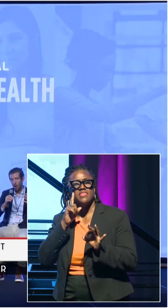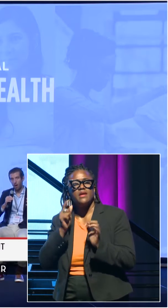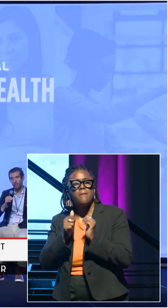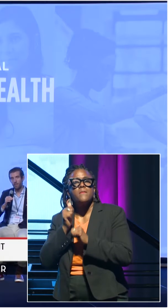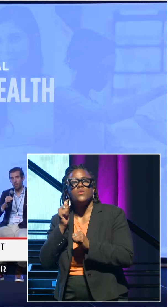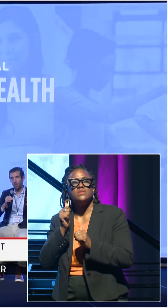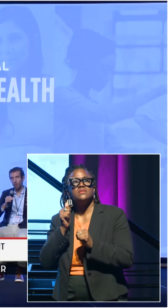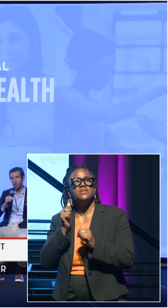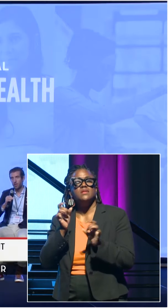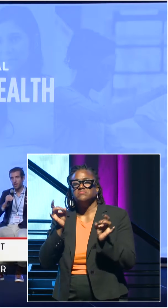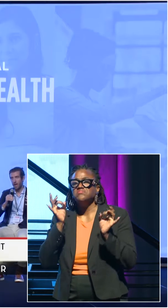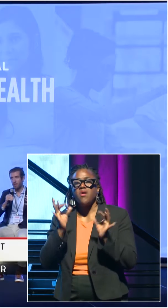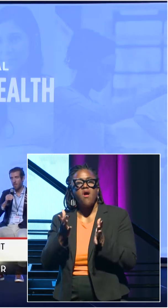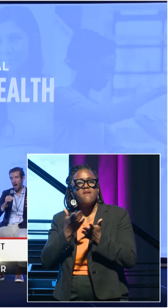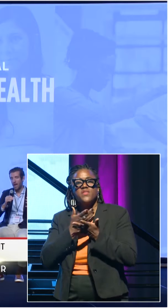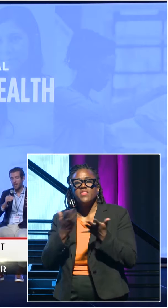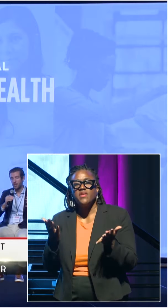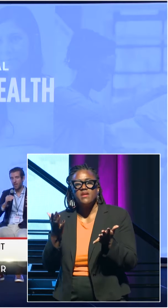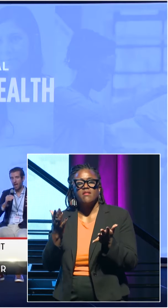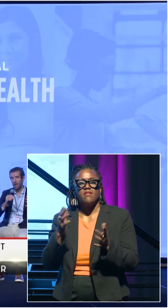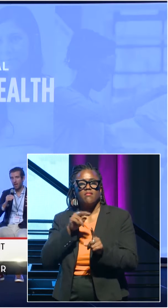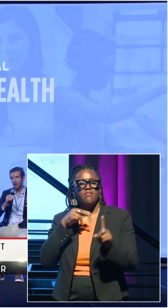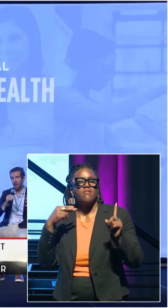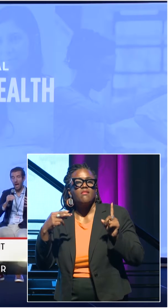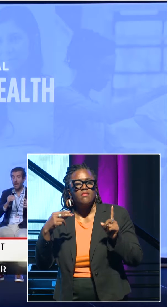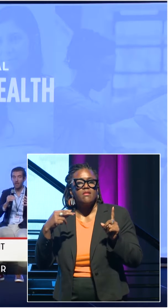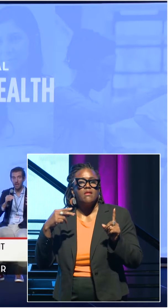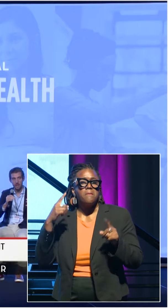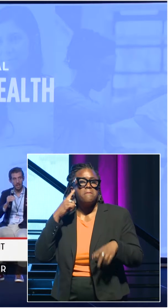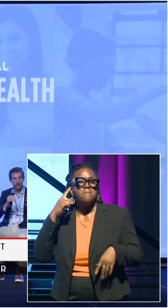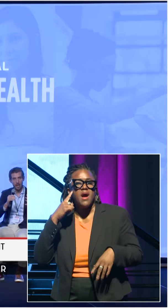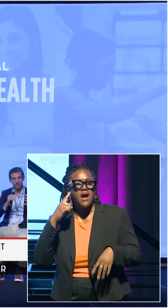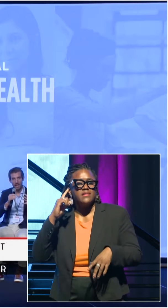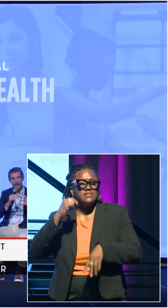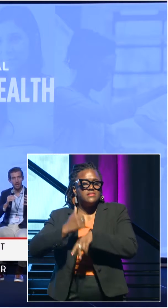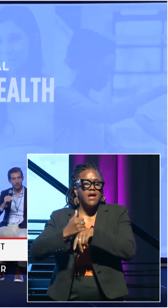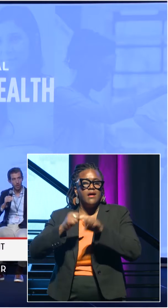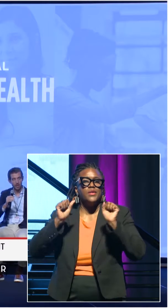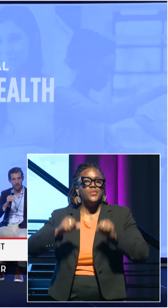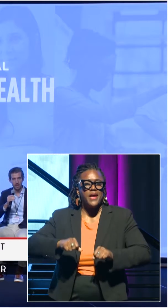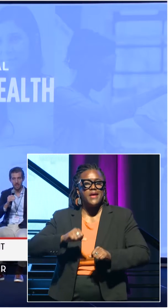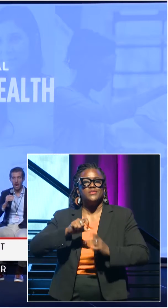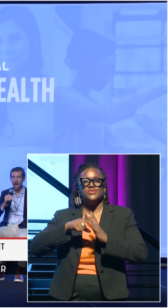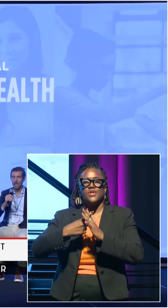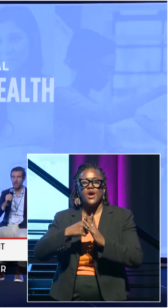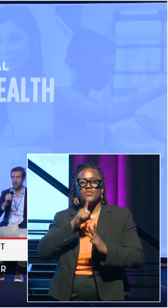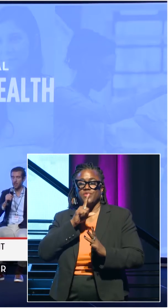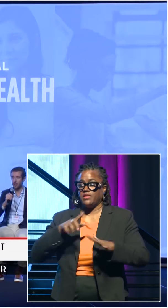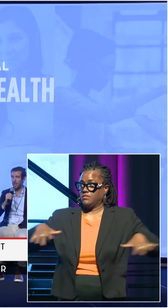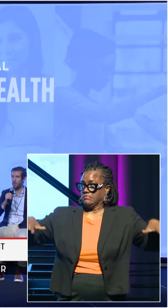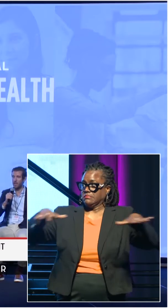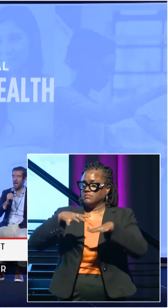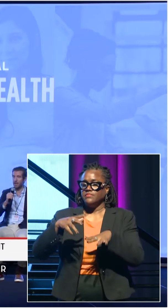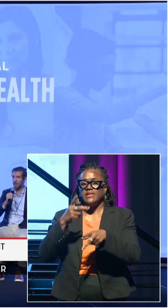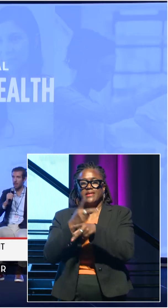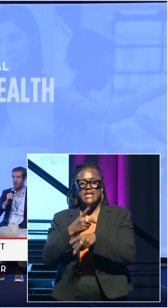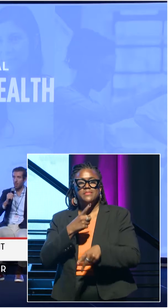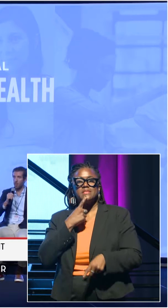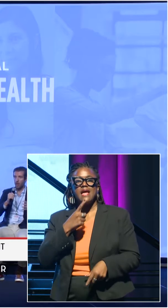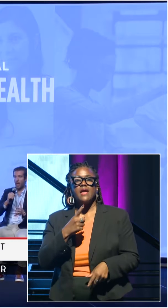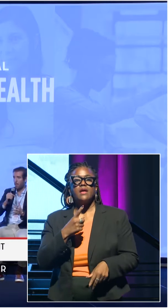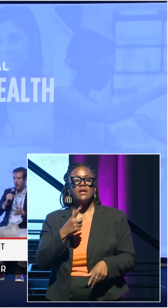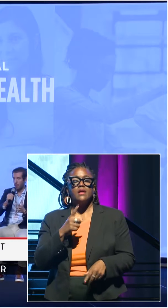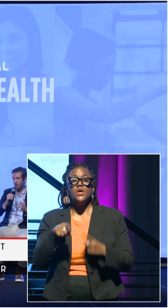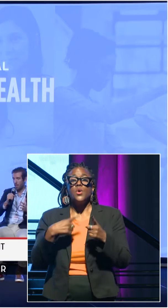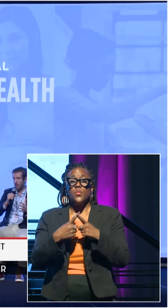most harmful state of minds that any of us can kind of get into as a society is to just keep saying,